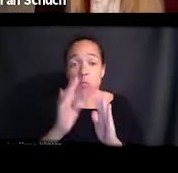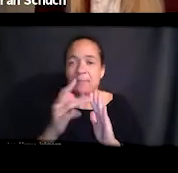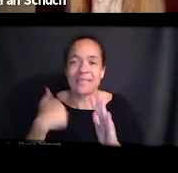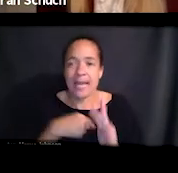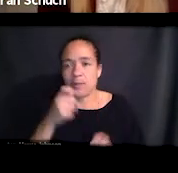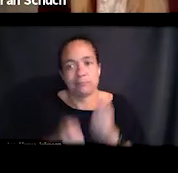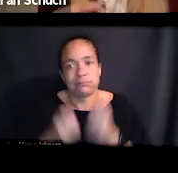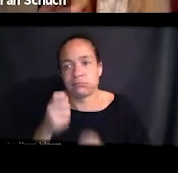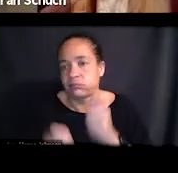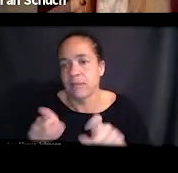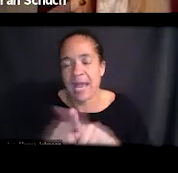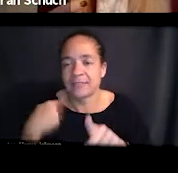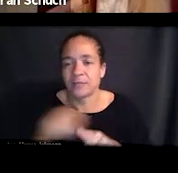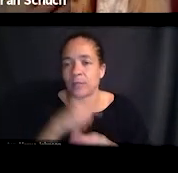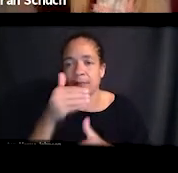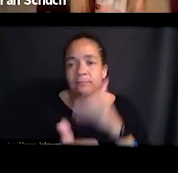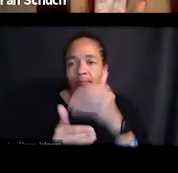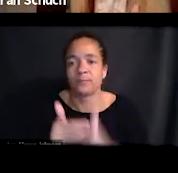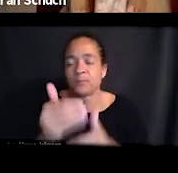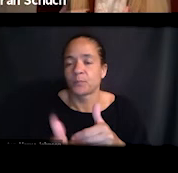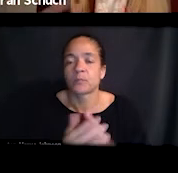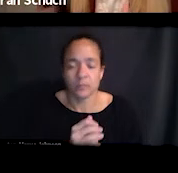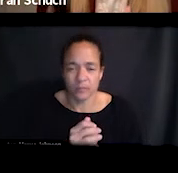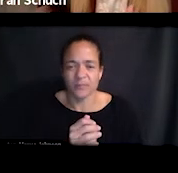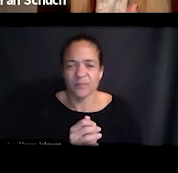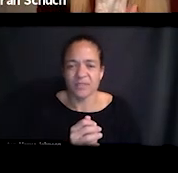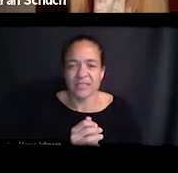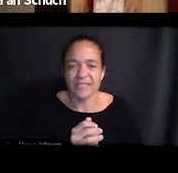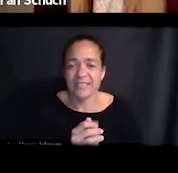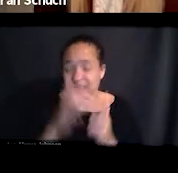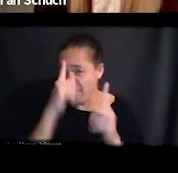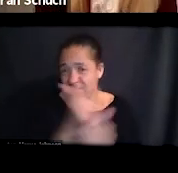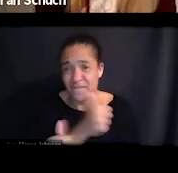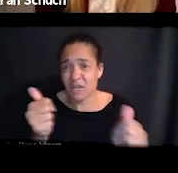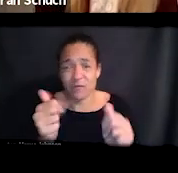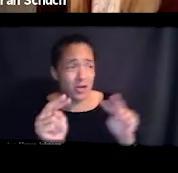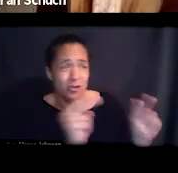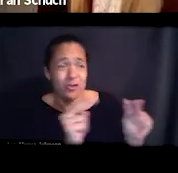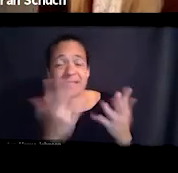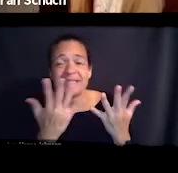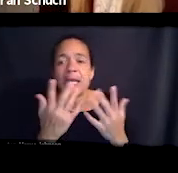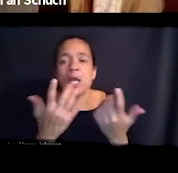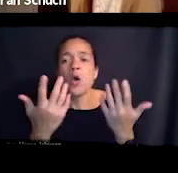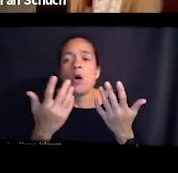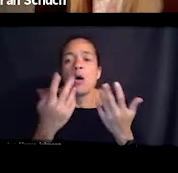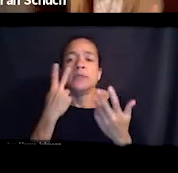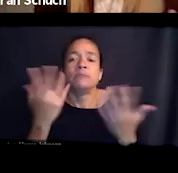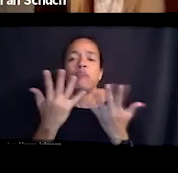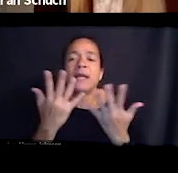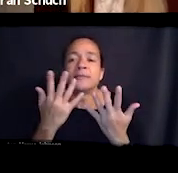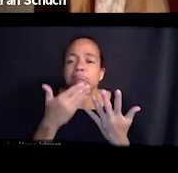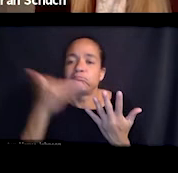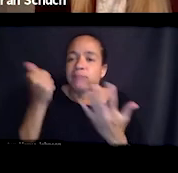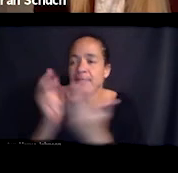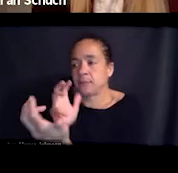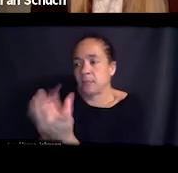more pages. We had, you know, so feel free to see what works best. So, you know, how were residents wanting to digest the updates? How were they